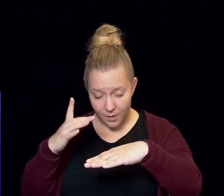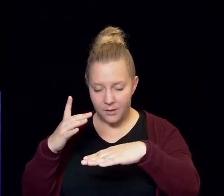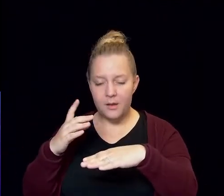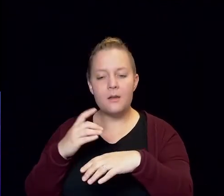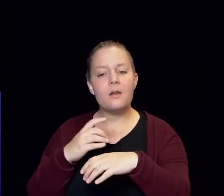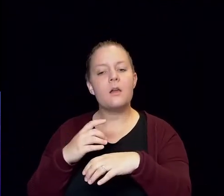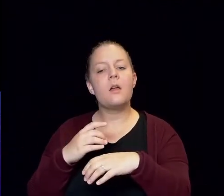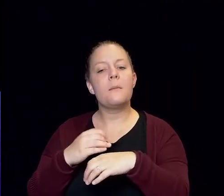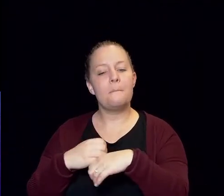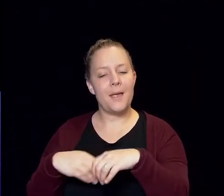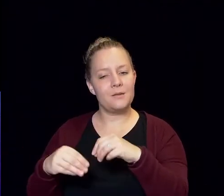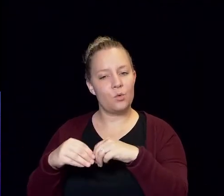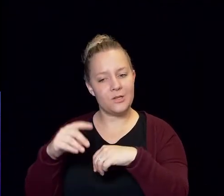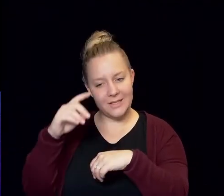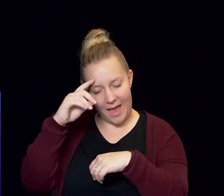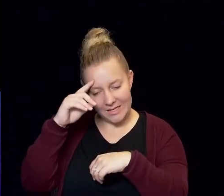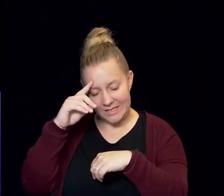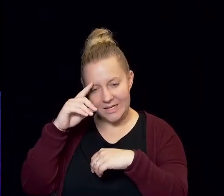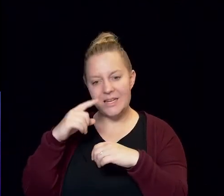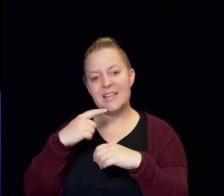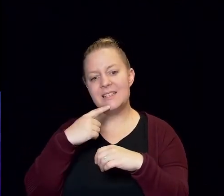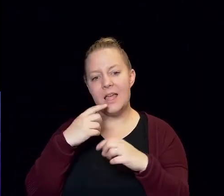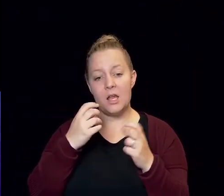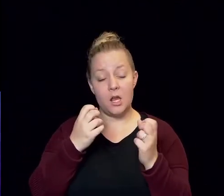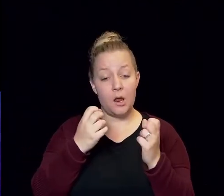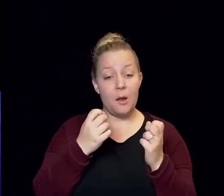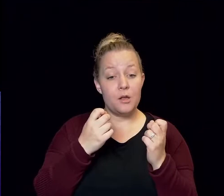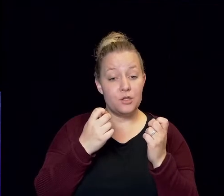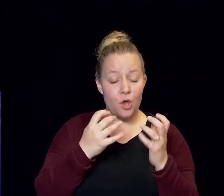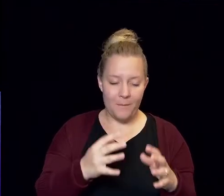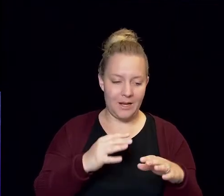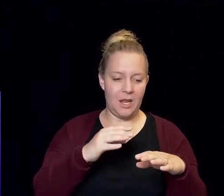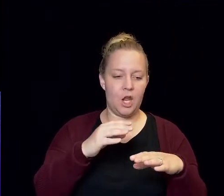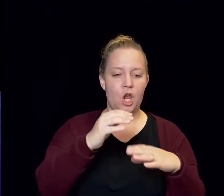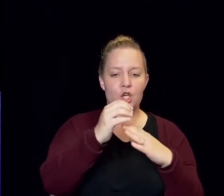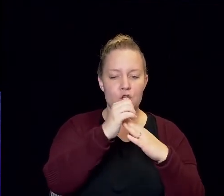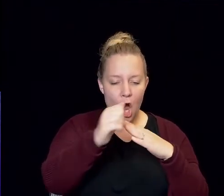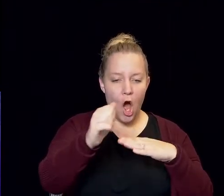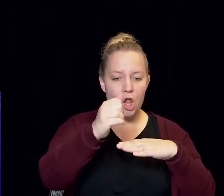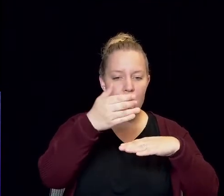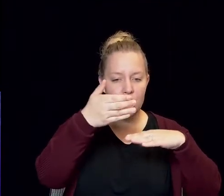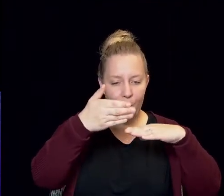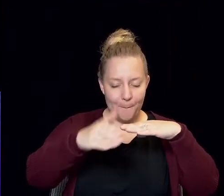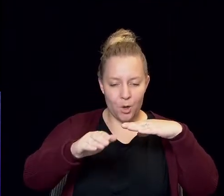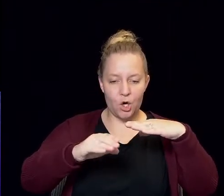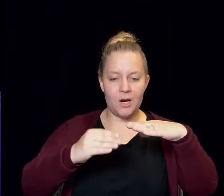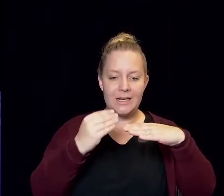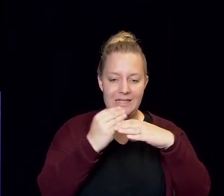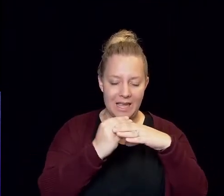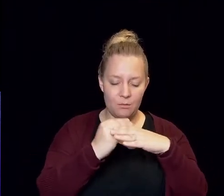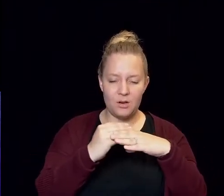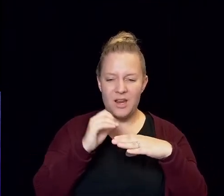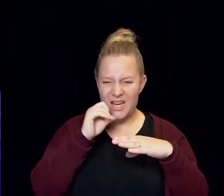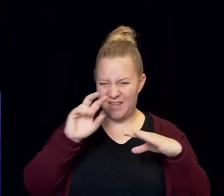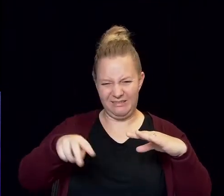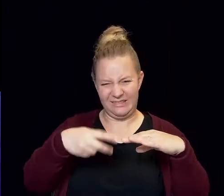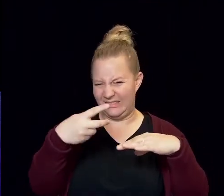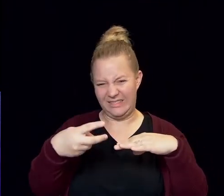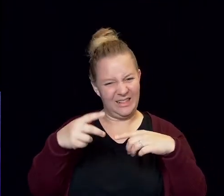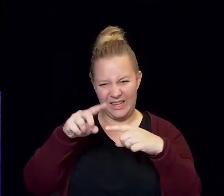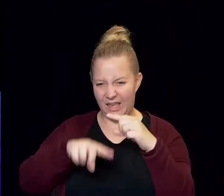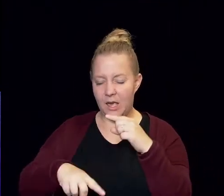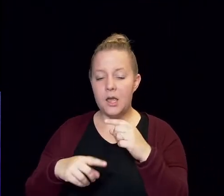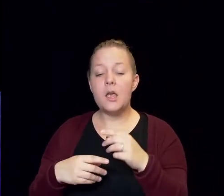sense to say so many dollars per sandwich rather than this many sandwiches per dollar. So I'm going to